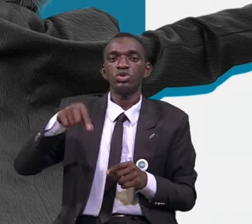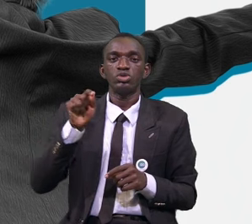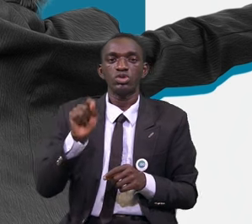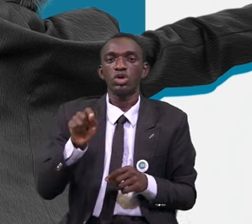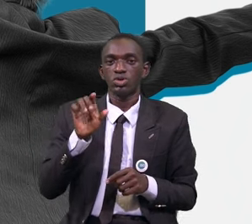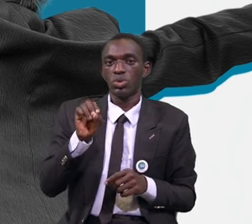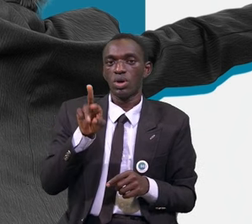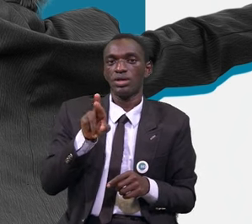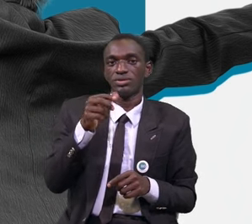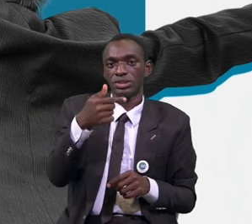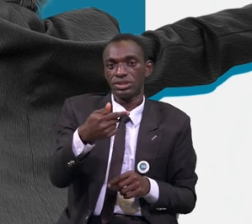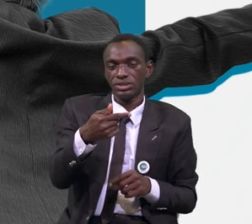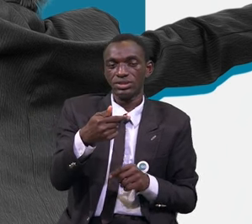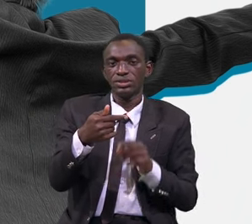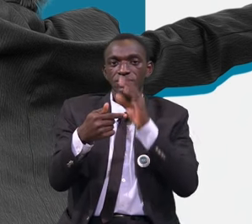gckhq.org/connect.